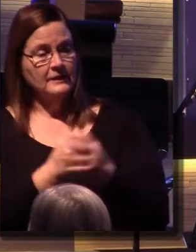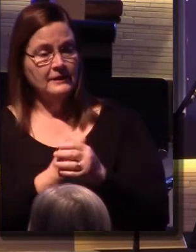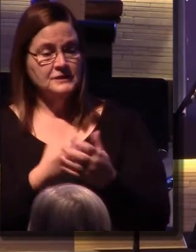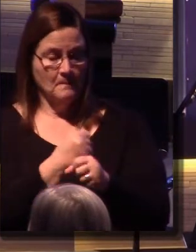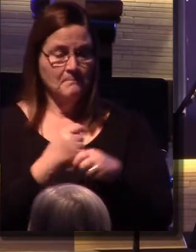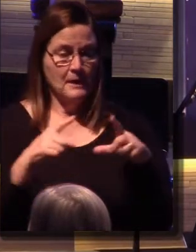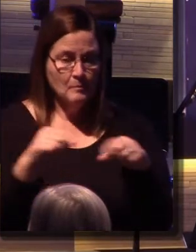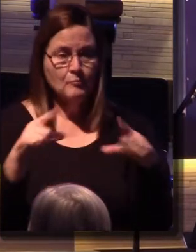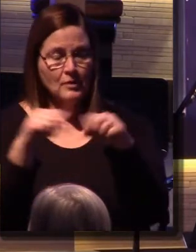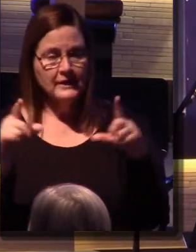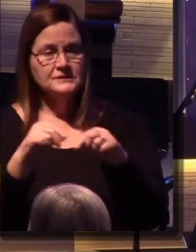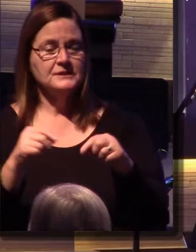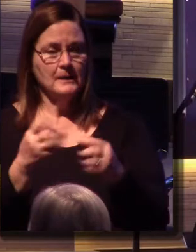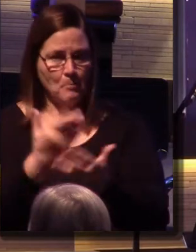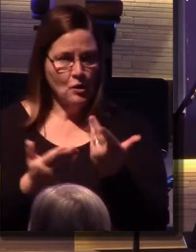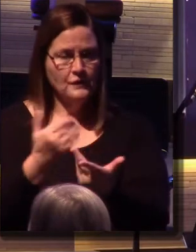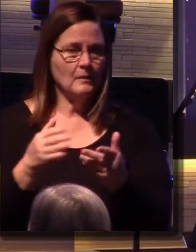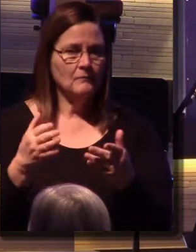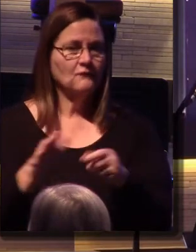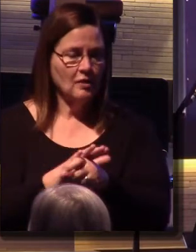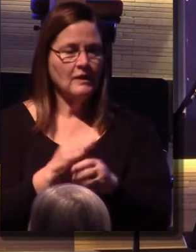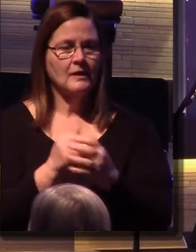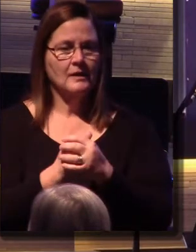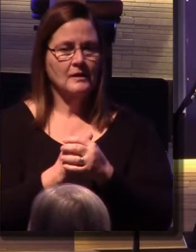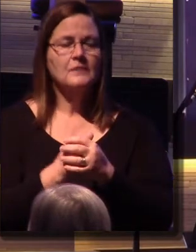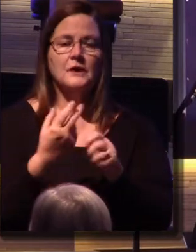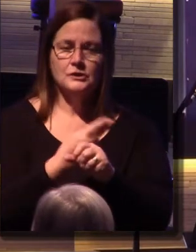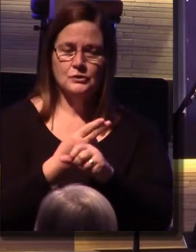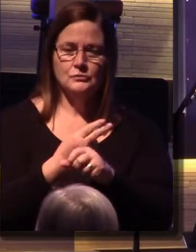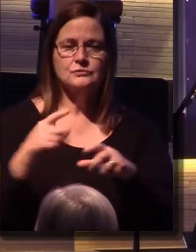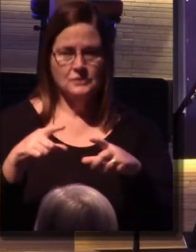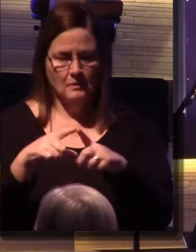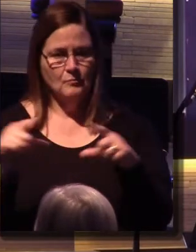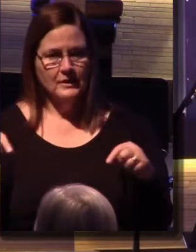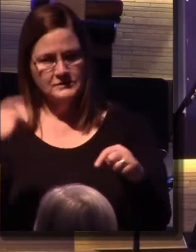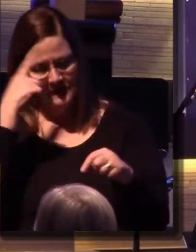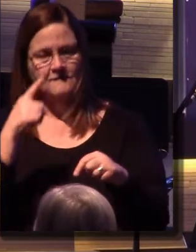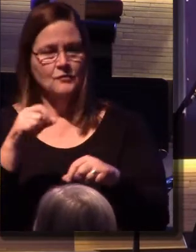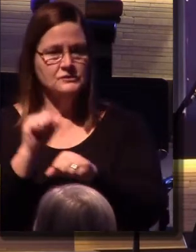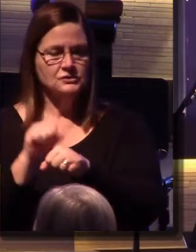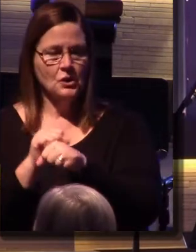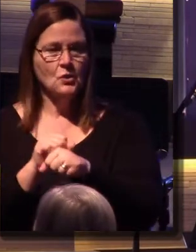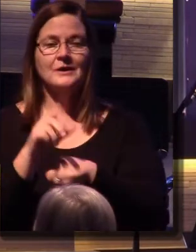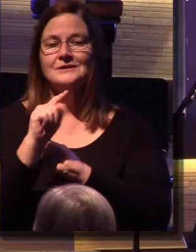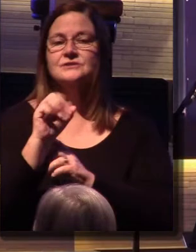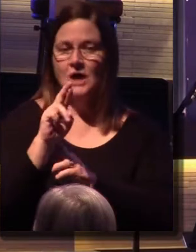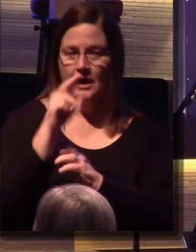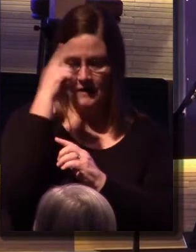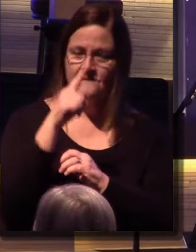make bricks and burn them thoroughly. And they used brick for stone, and they used tar for mortar.